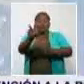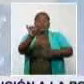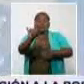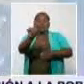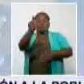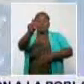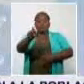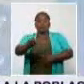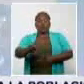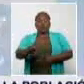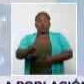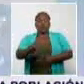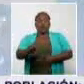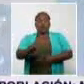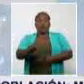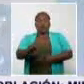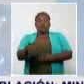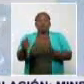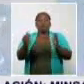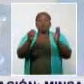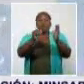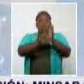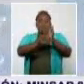1,229 patients of the